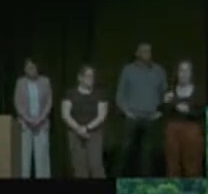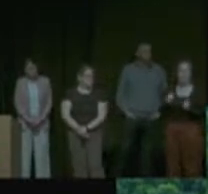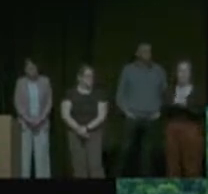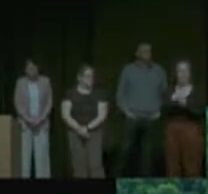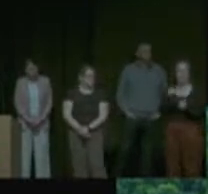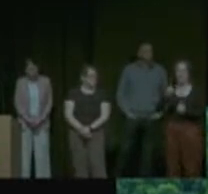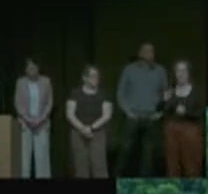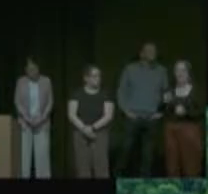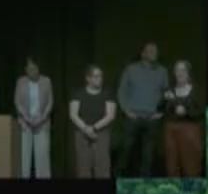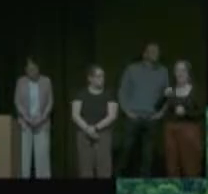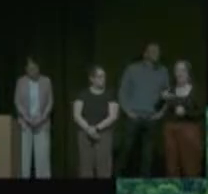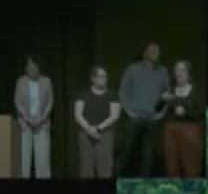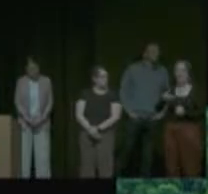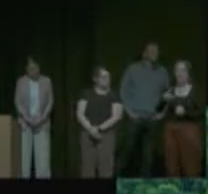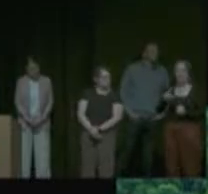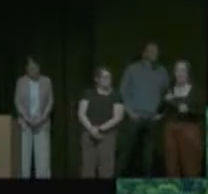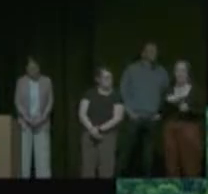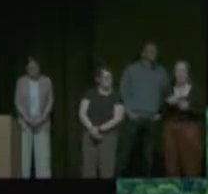and